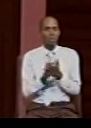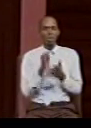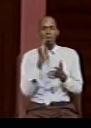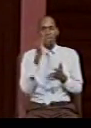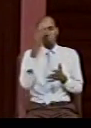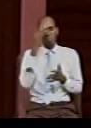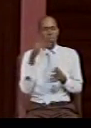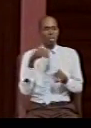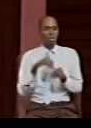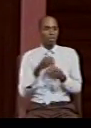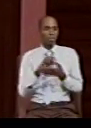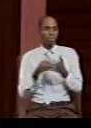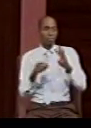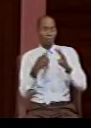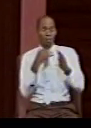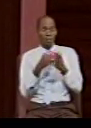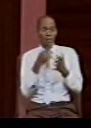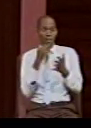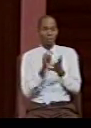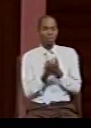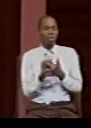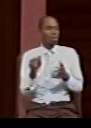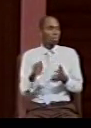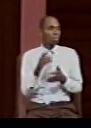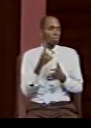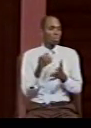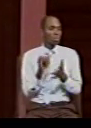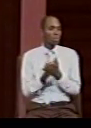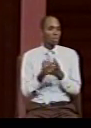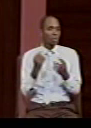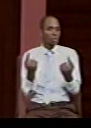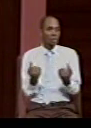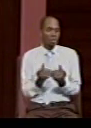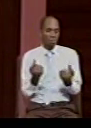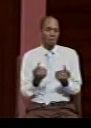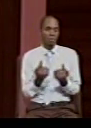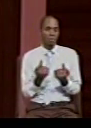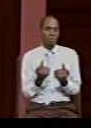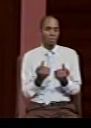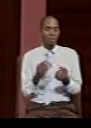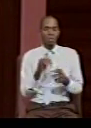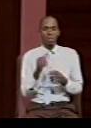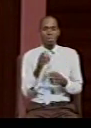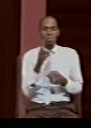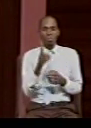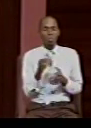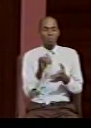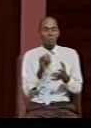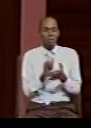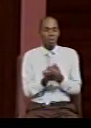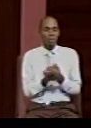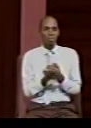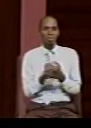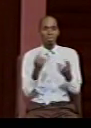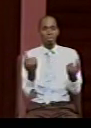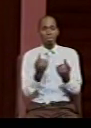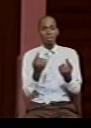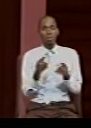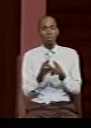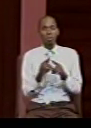4, whosoever committed sin transgresses also the